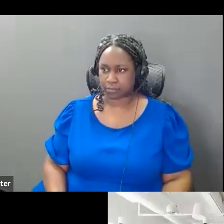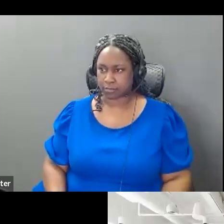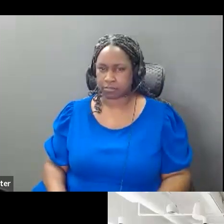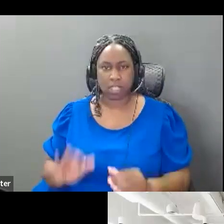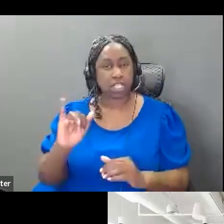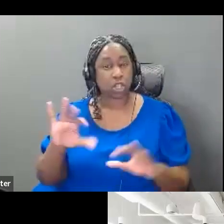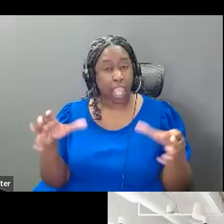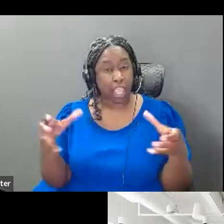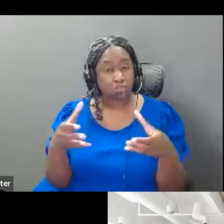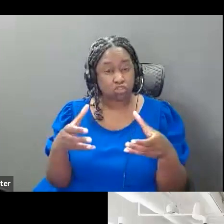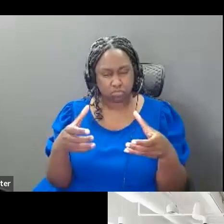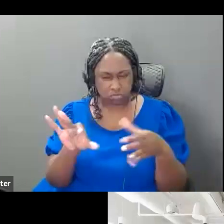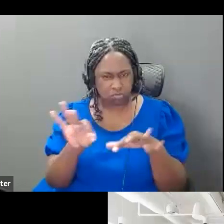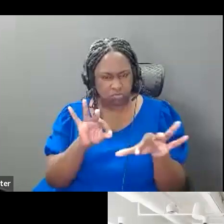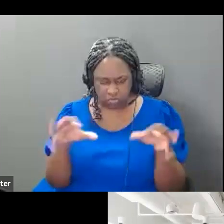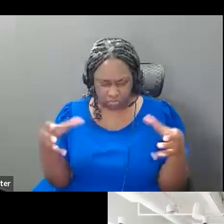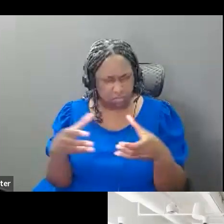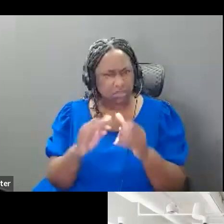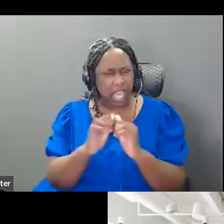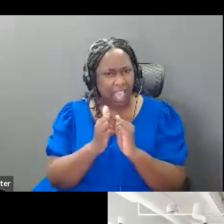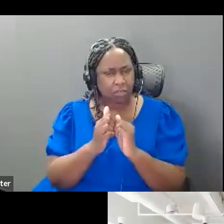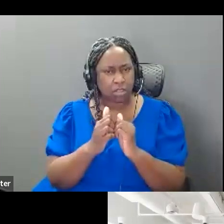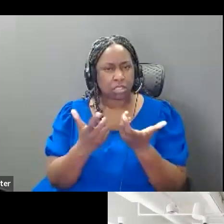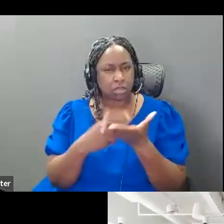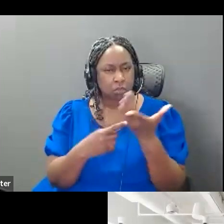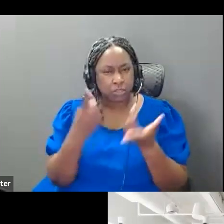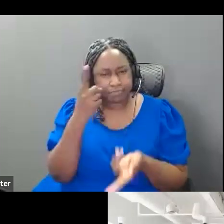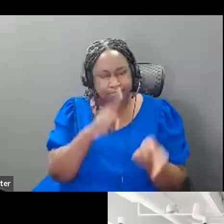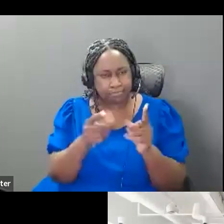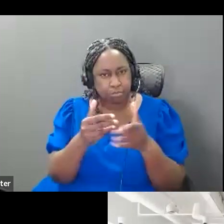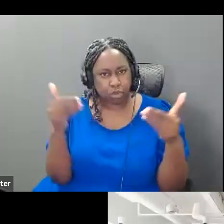together at Annie Casey? What did they talk about? What were some of the agreements before you got underway?